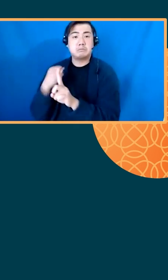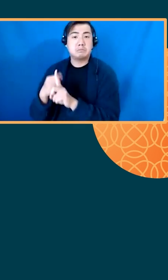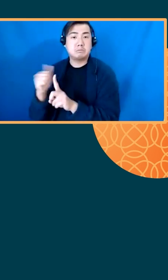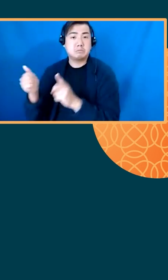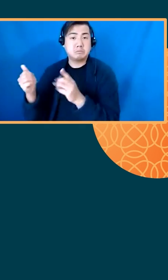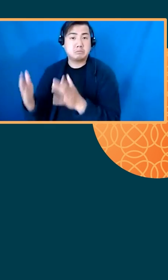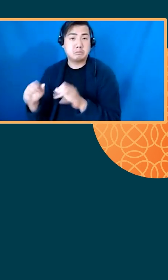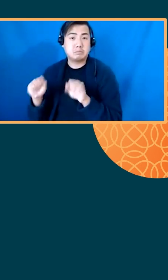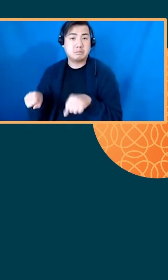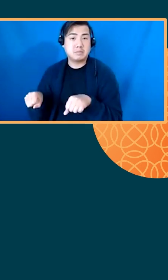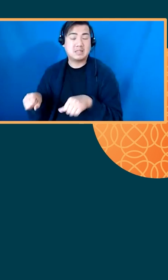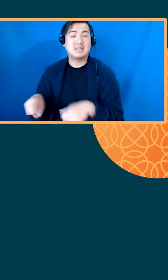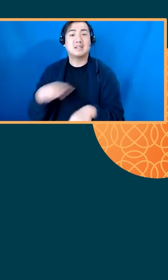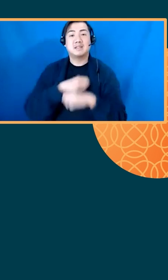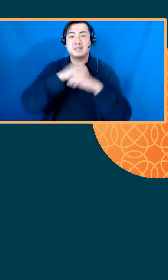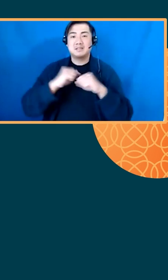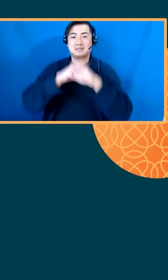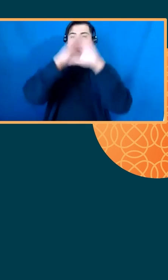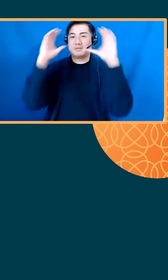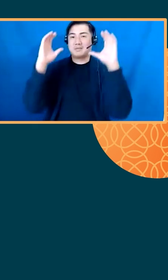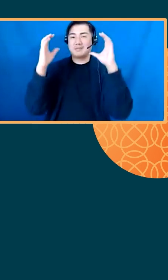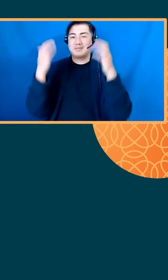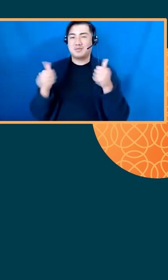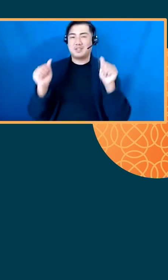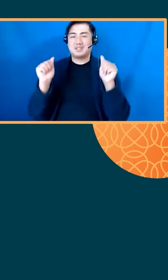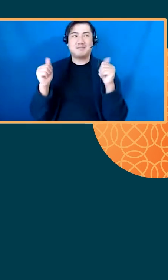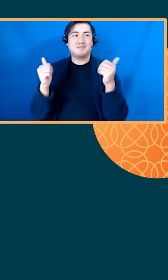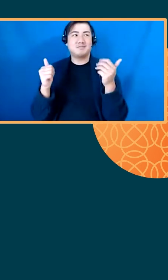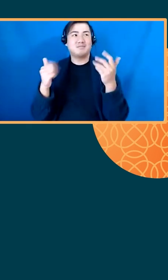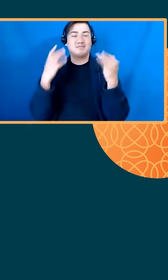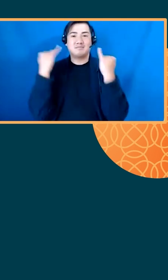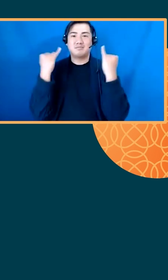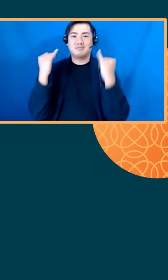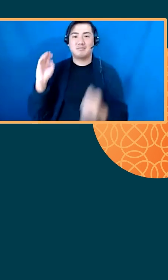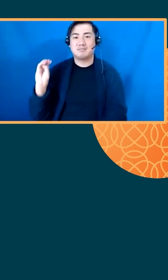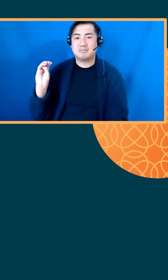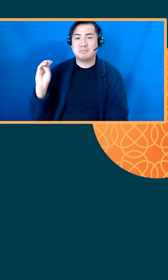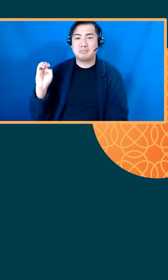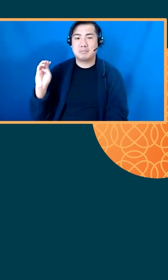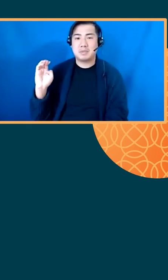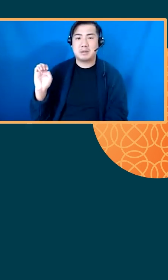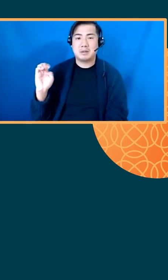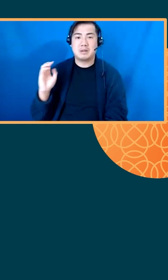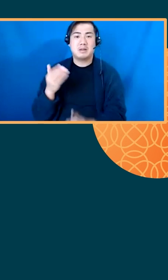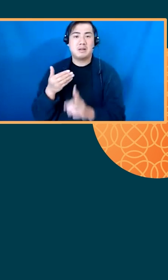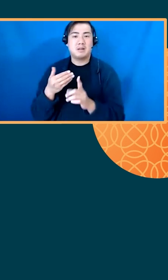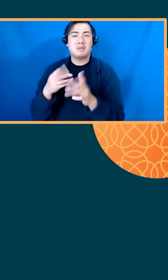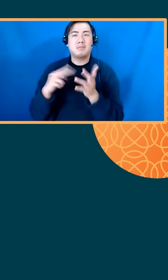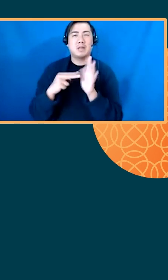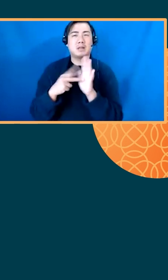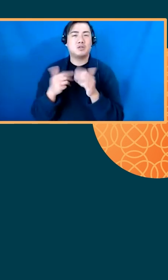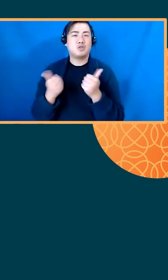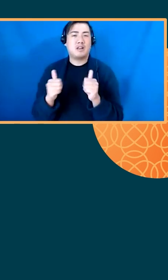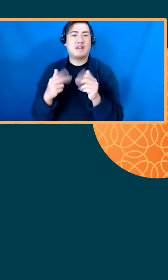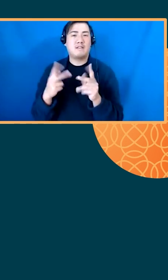it a meme before I say anything that will probably have some implication, and it's this,